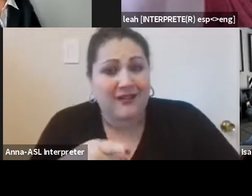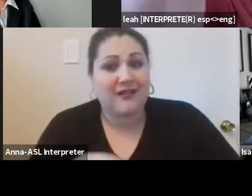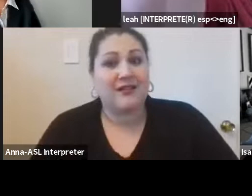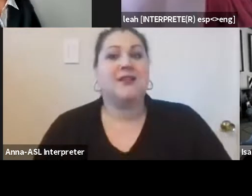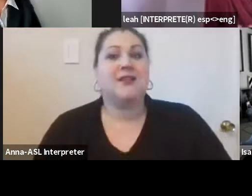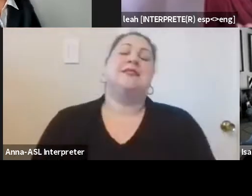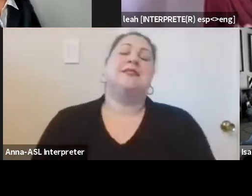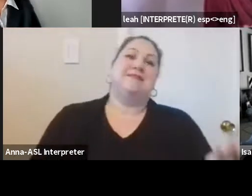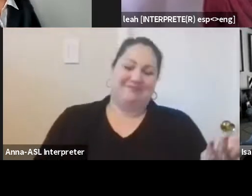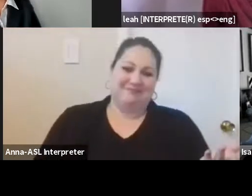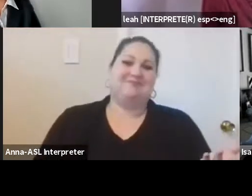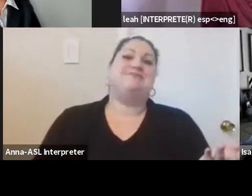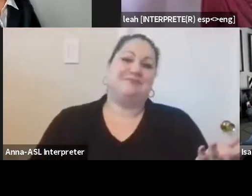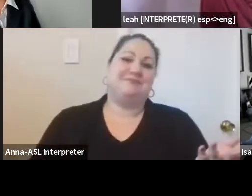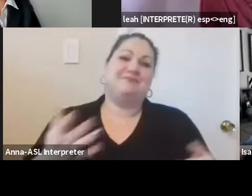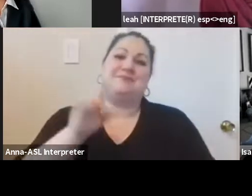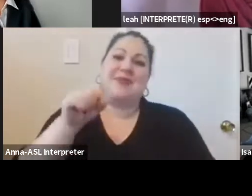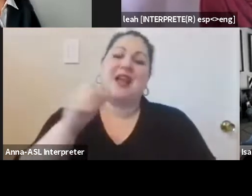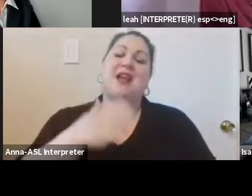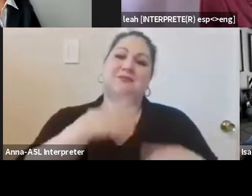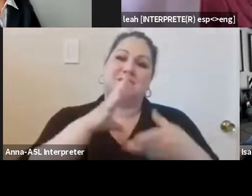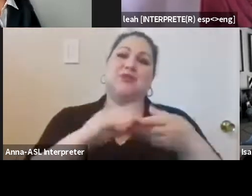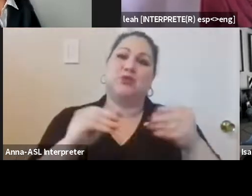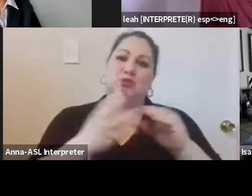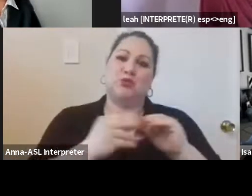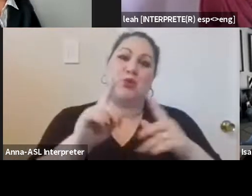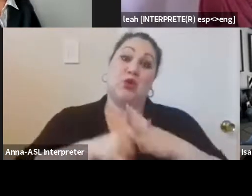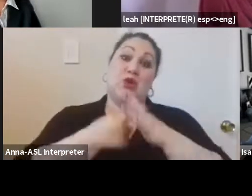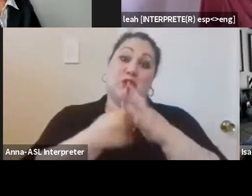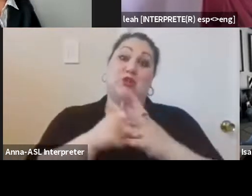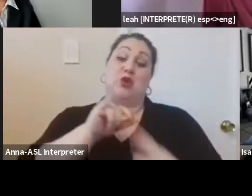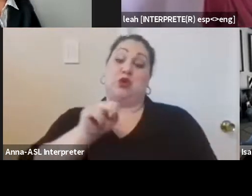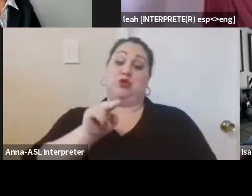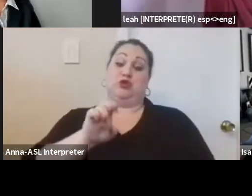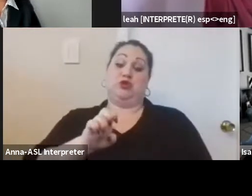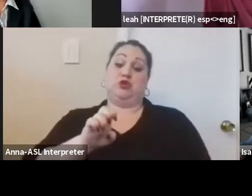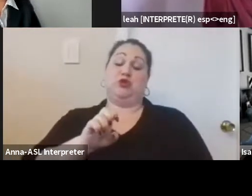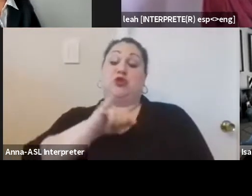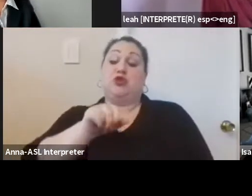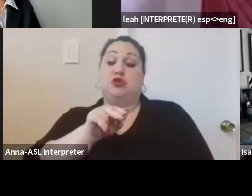So yes, my story started in January 1999 when I